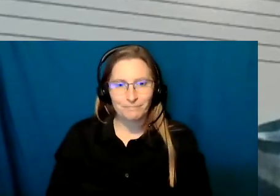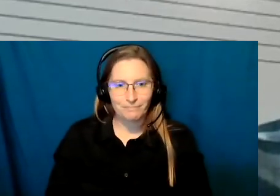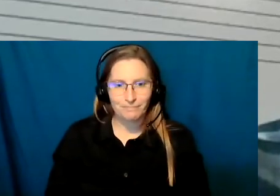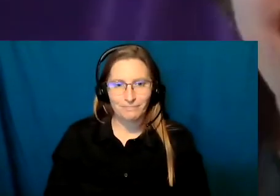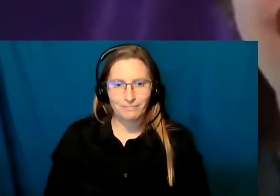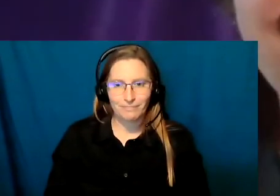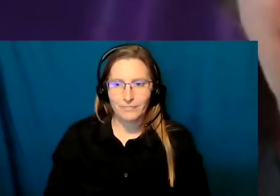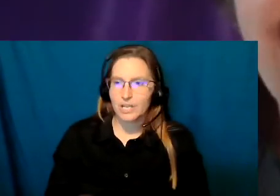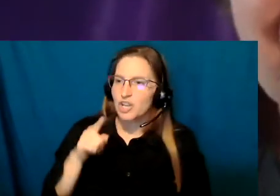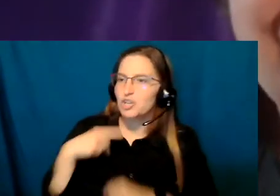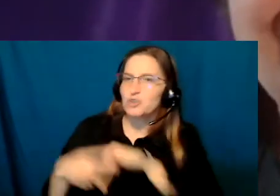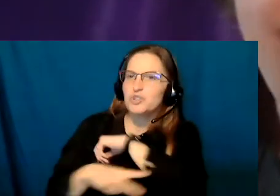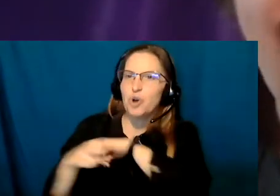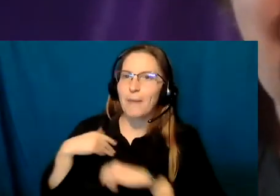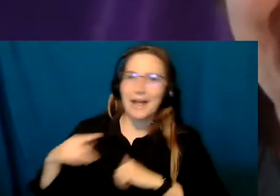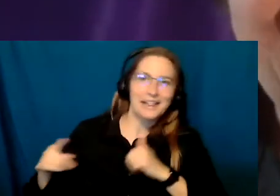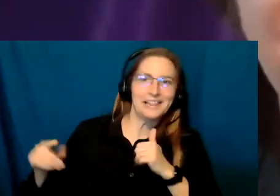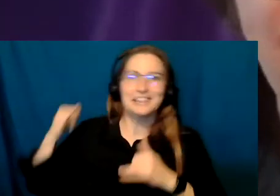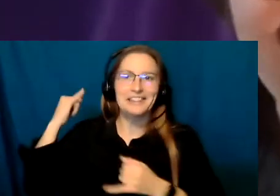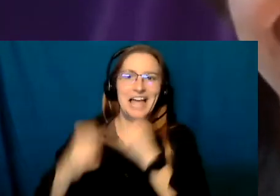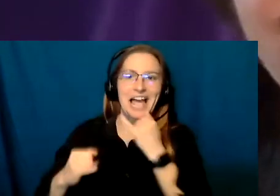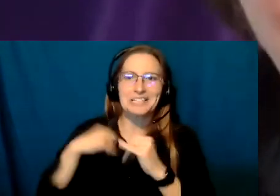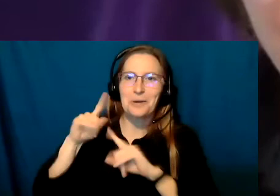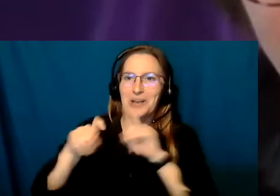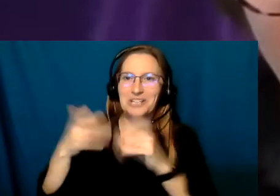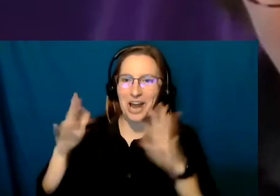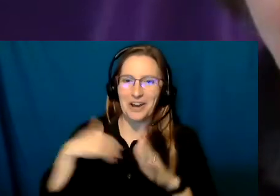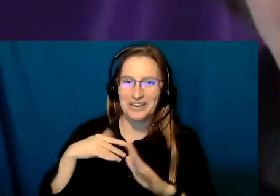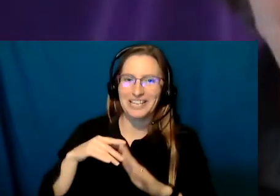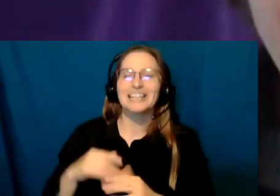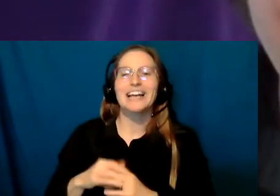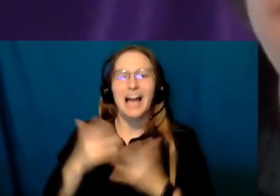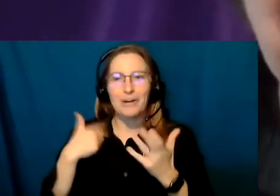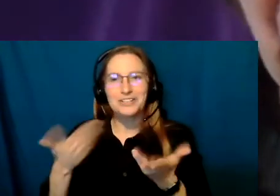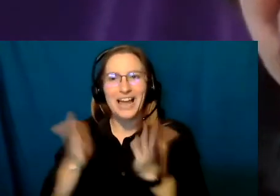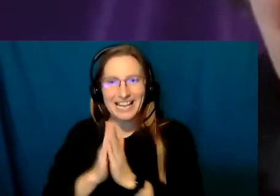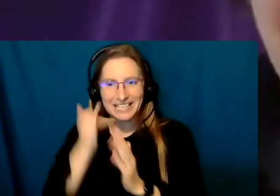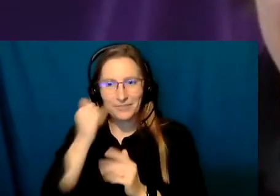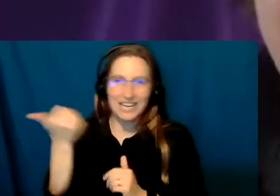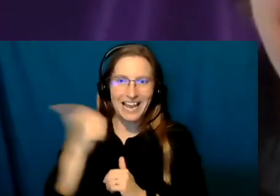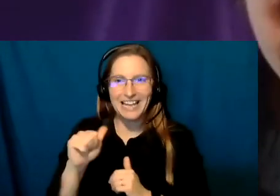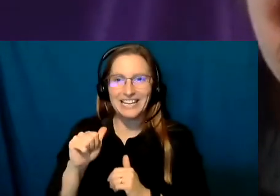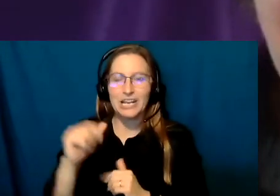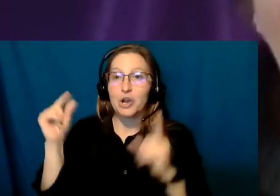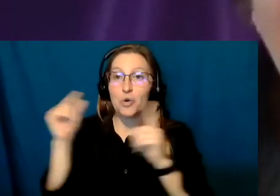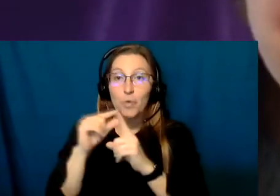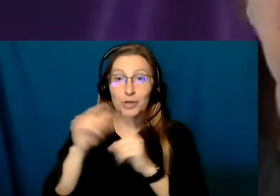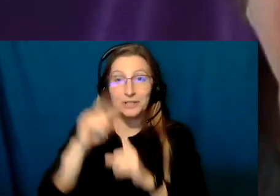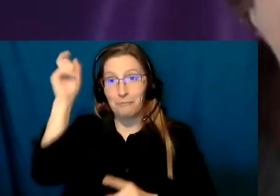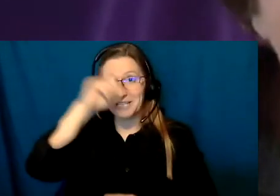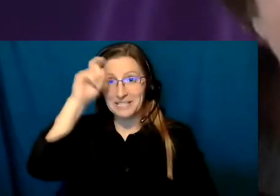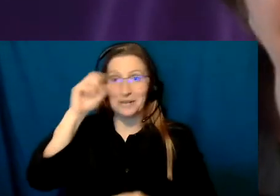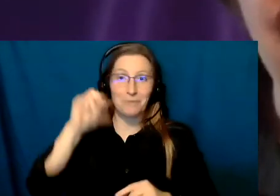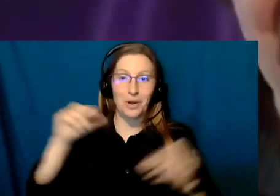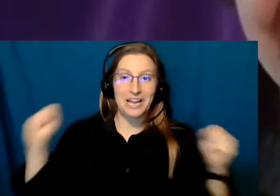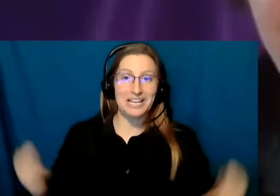You stole my last question and already answered it. It was to ask you if you had any words of wisdom or